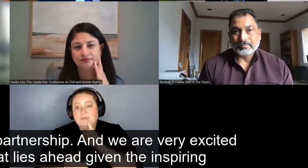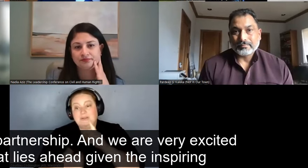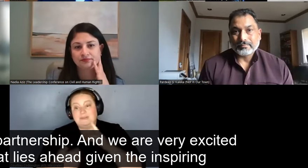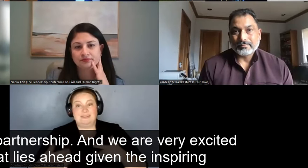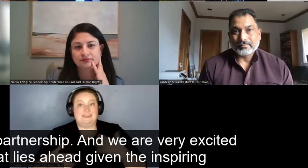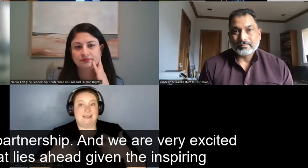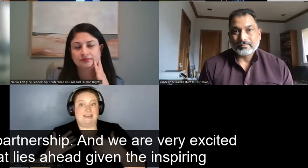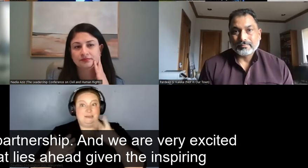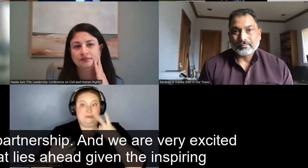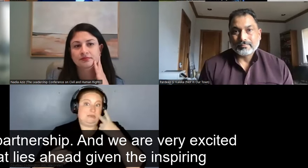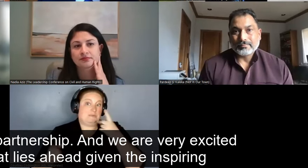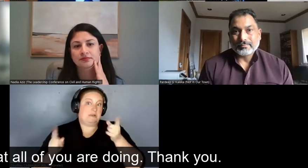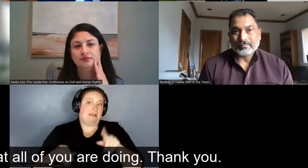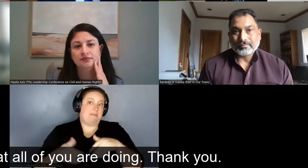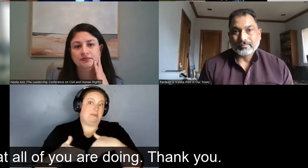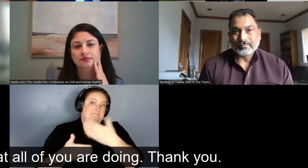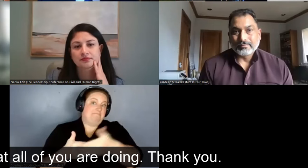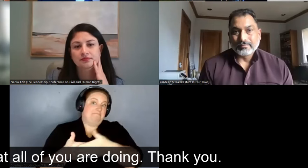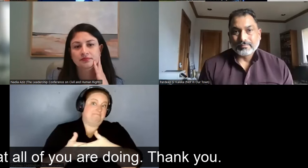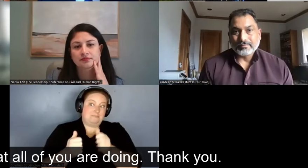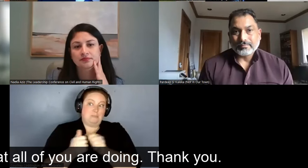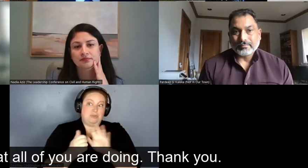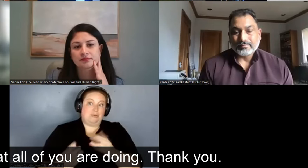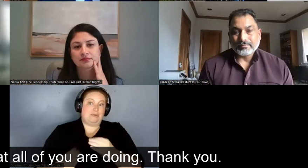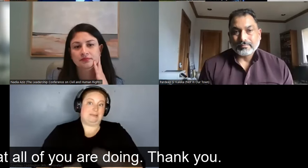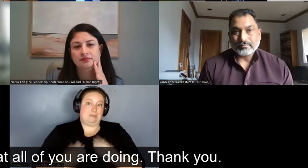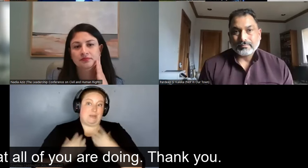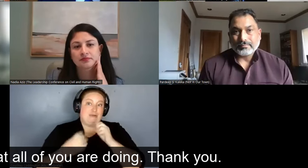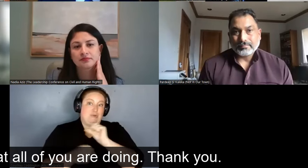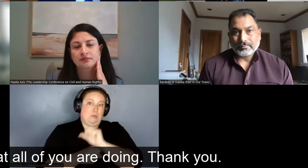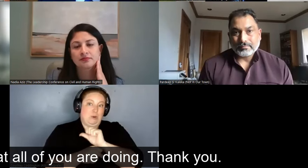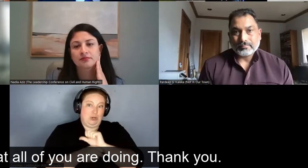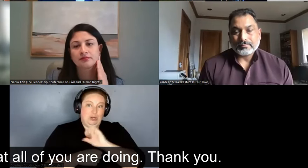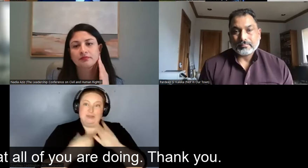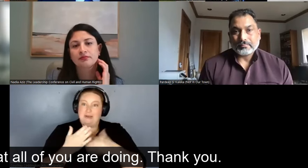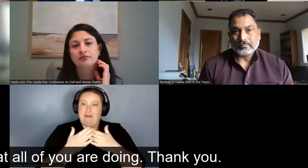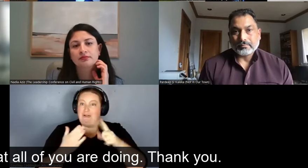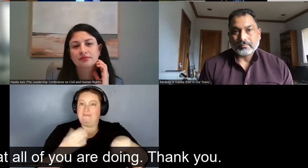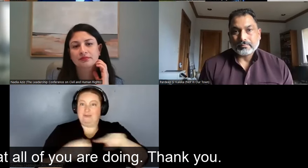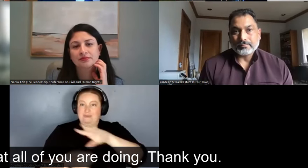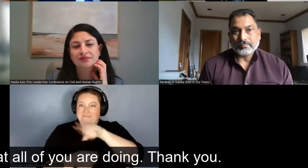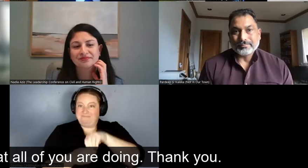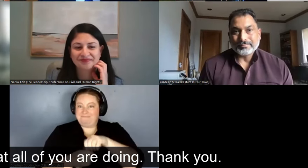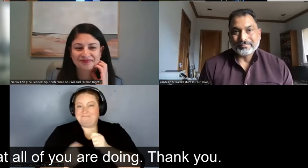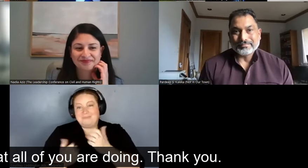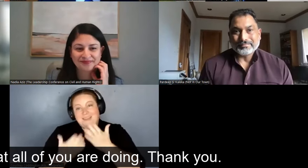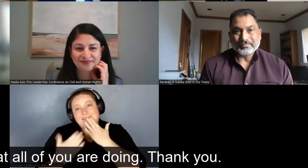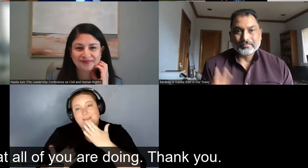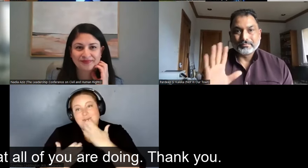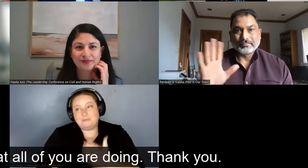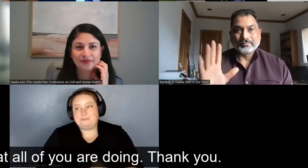what lies ahead, given the inspiring work that all of you are doing. Thank you.